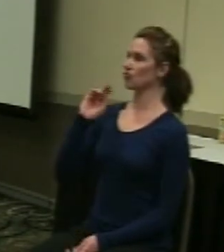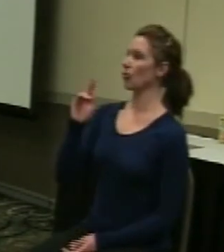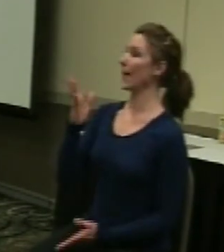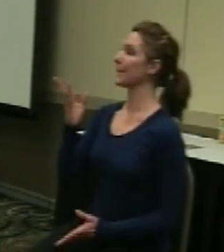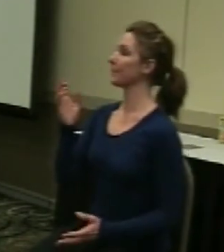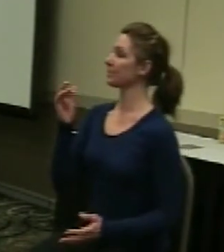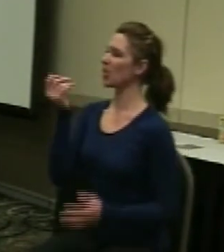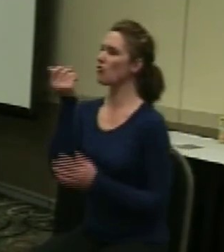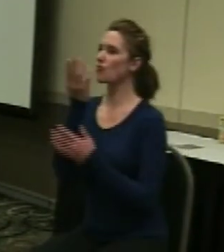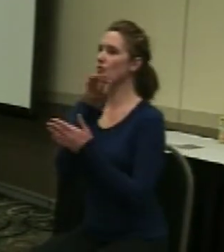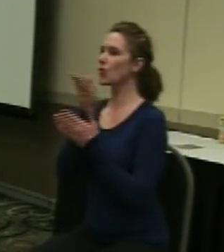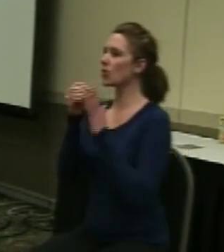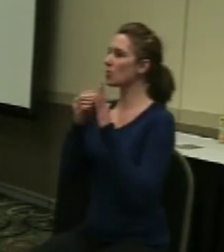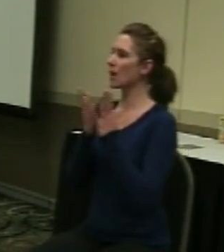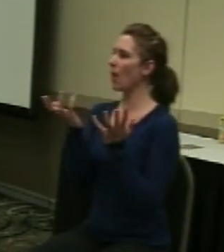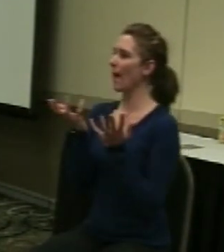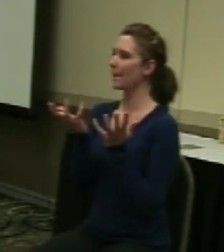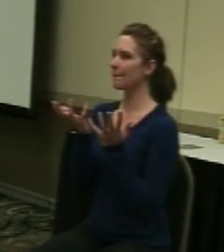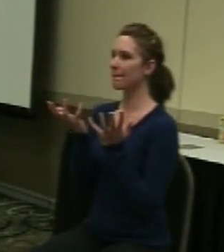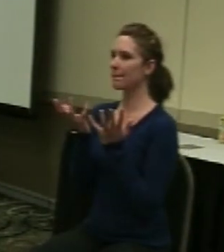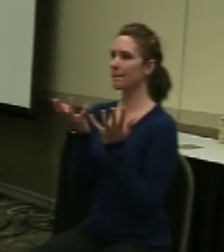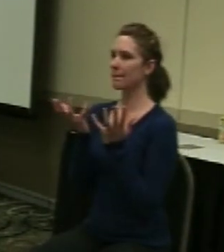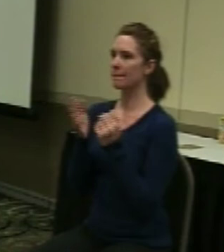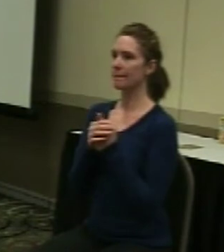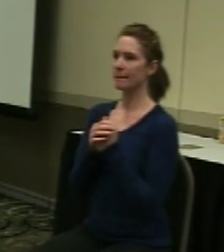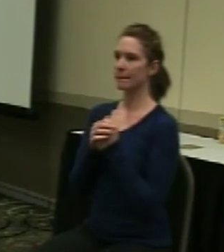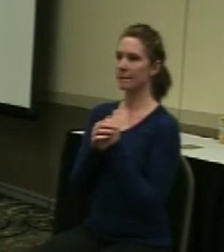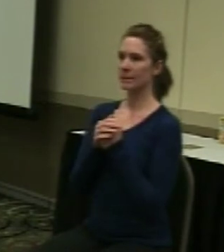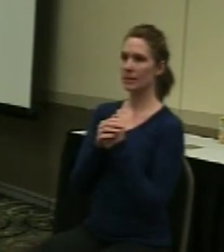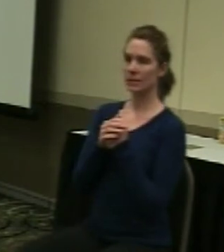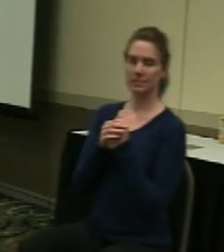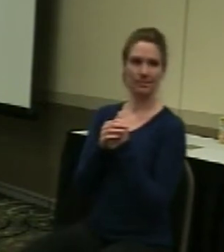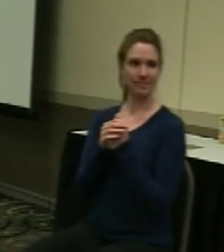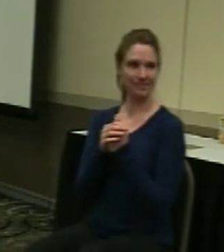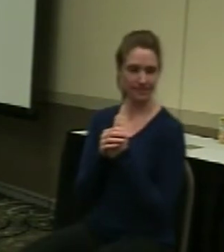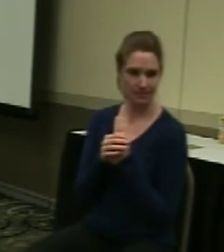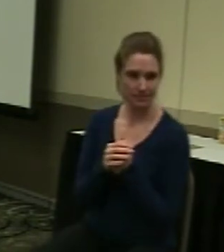Things you wrote down on first cut on this one. Why is this hard?